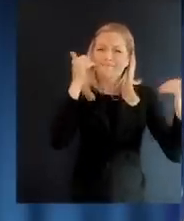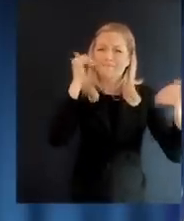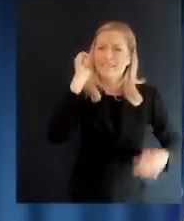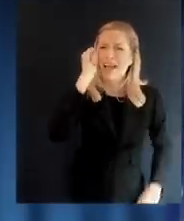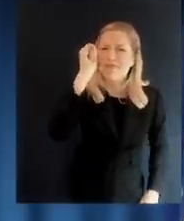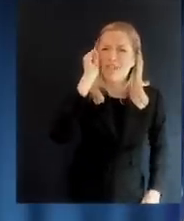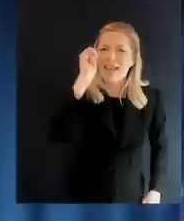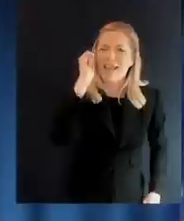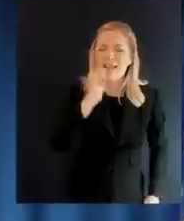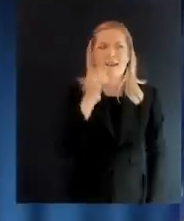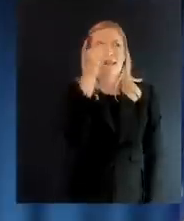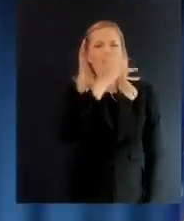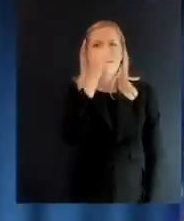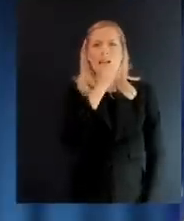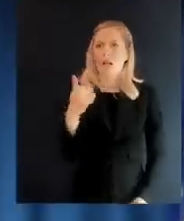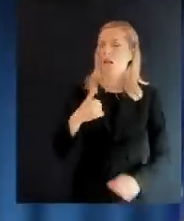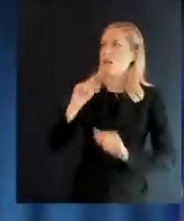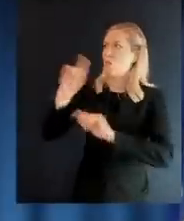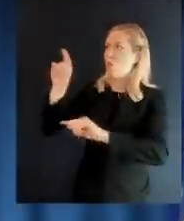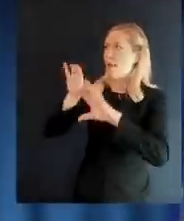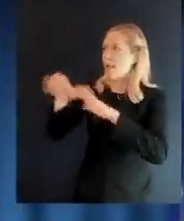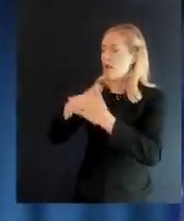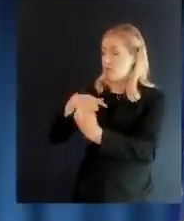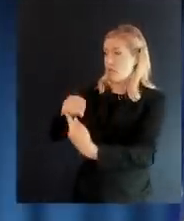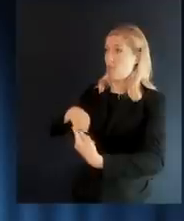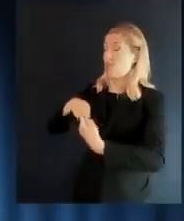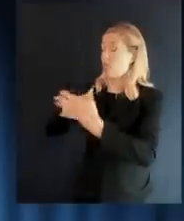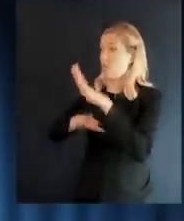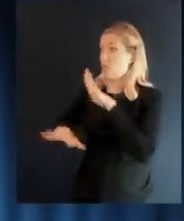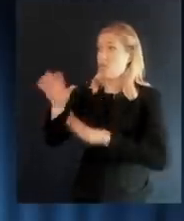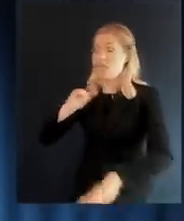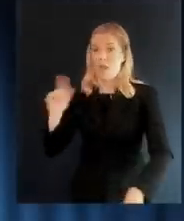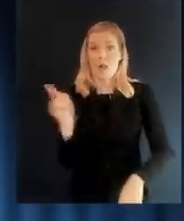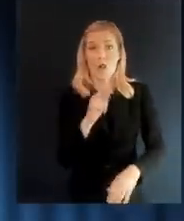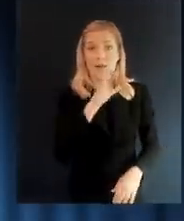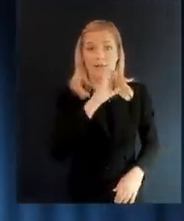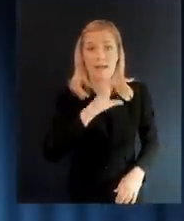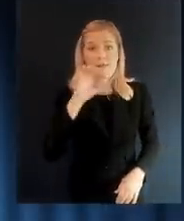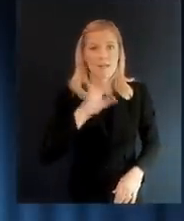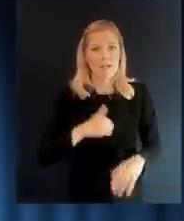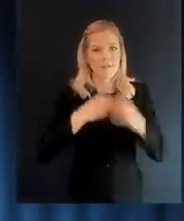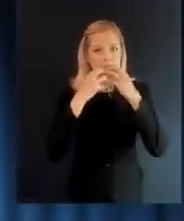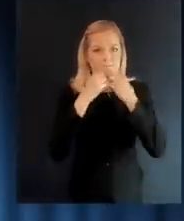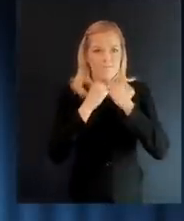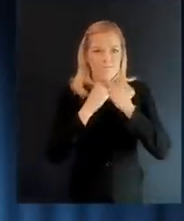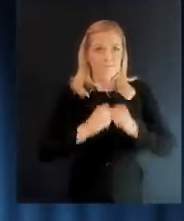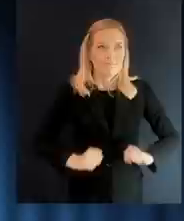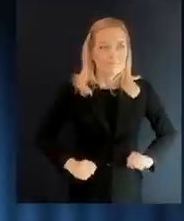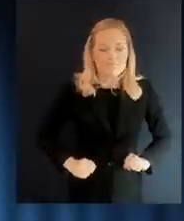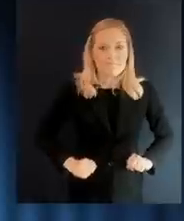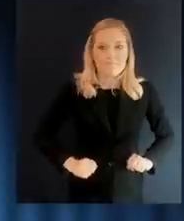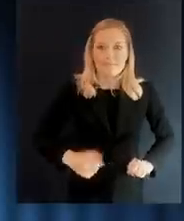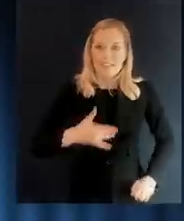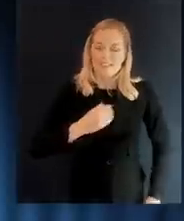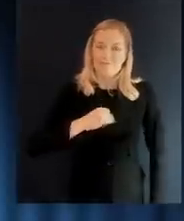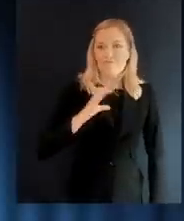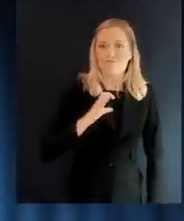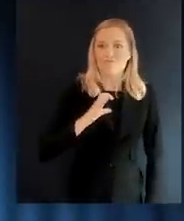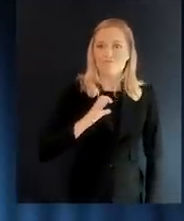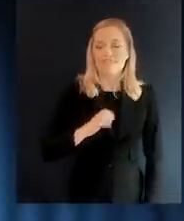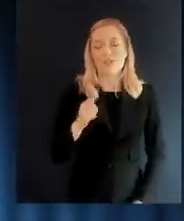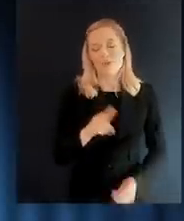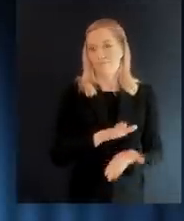class is something I cherished, and I'm sure I'm not alone in that. All that being said, I'm really, really going to miss those